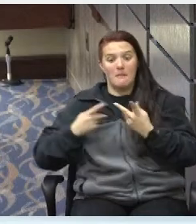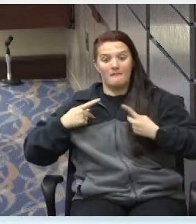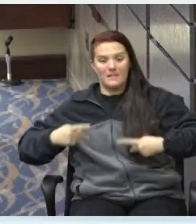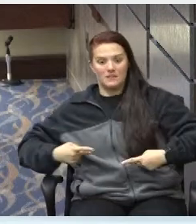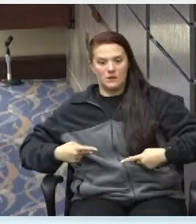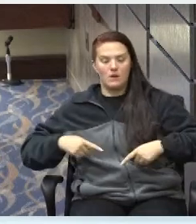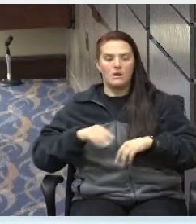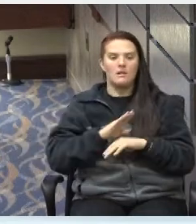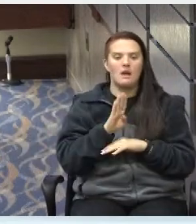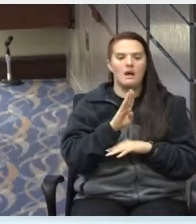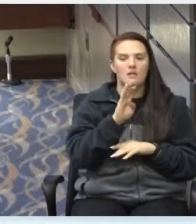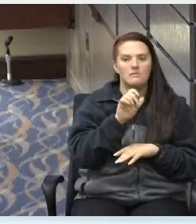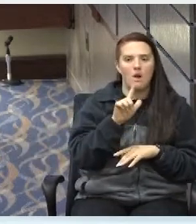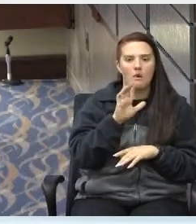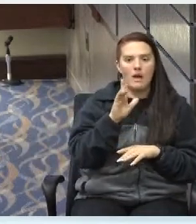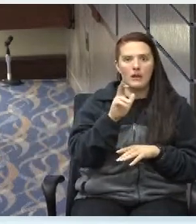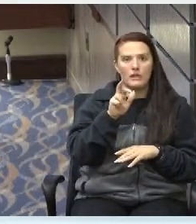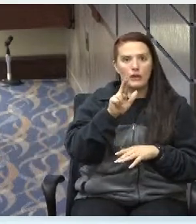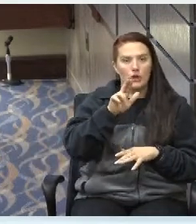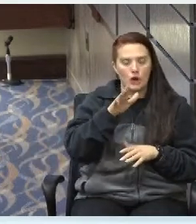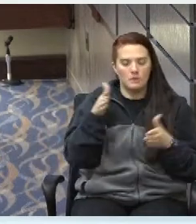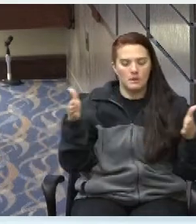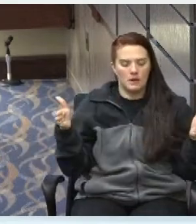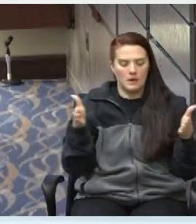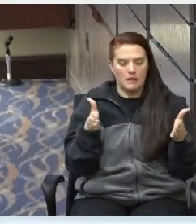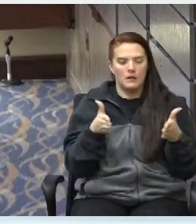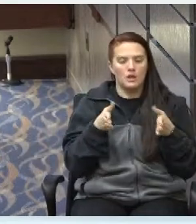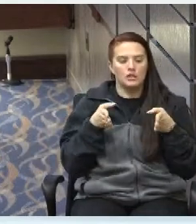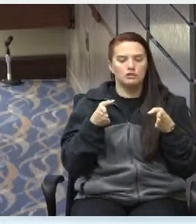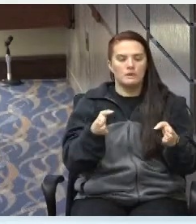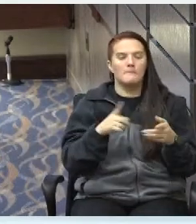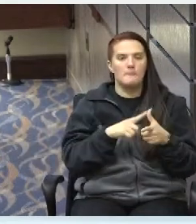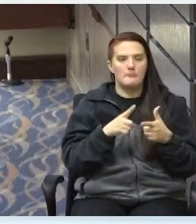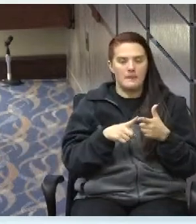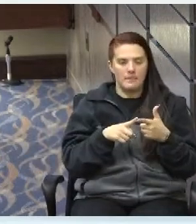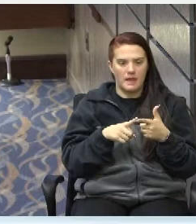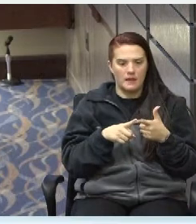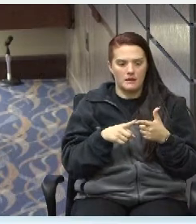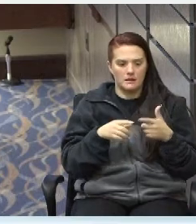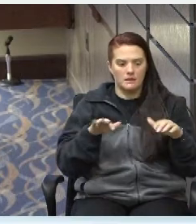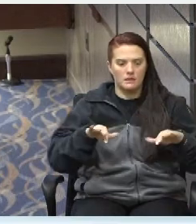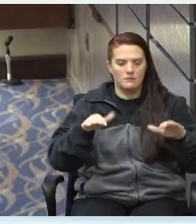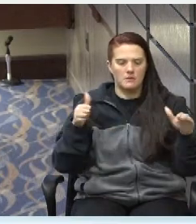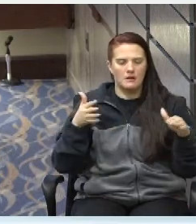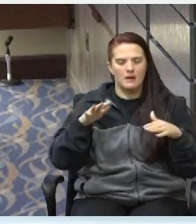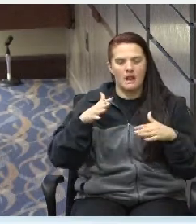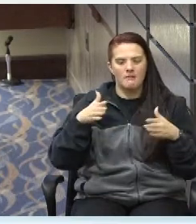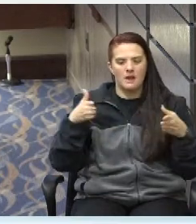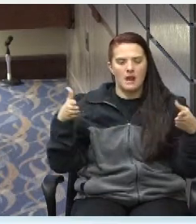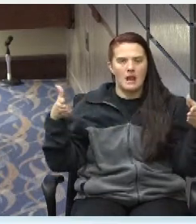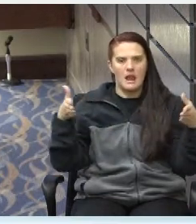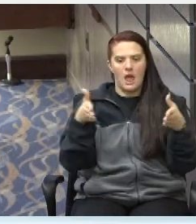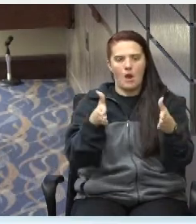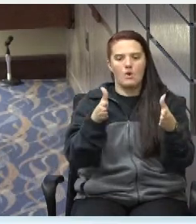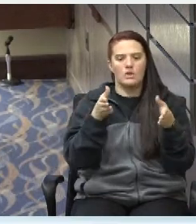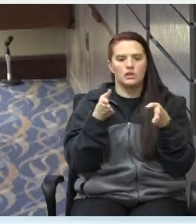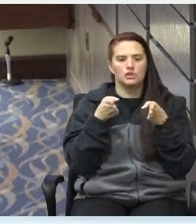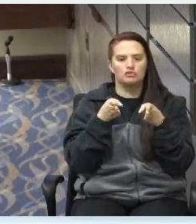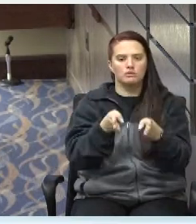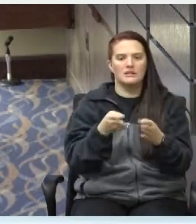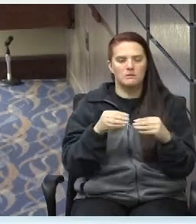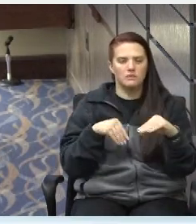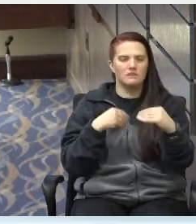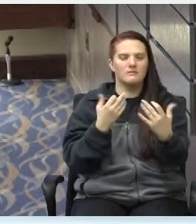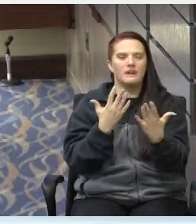bulb outs, where we bring the curb out into the street and then back to sort of narrow the street width down and provide